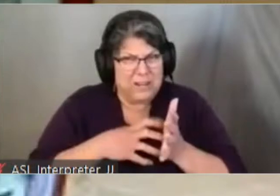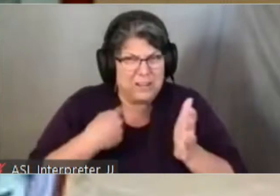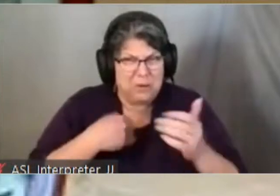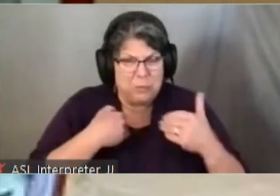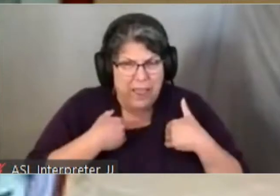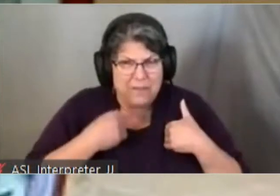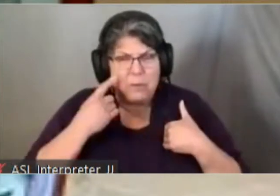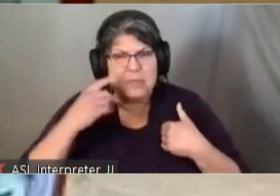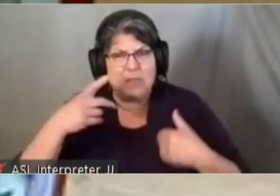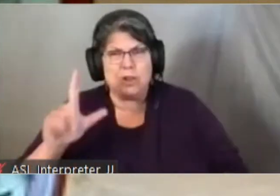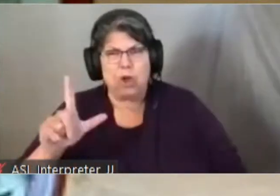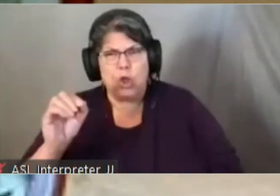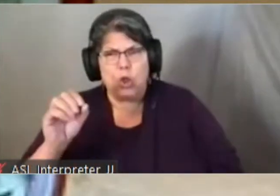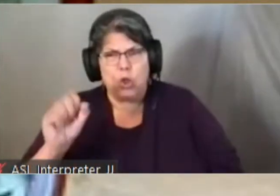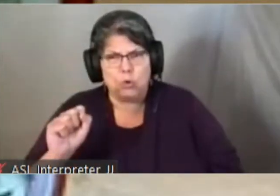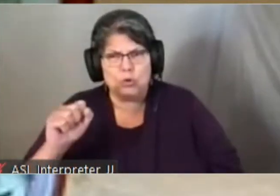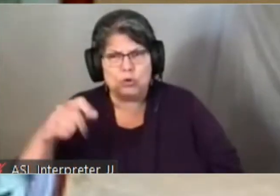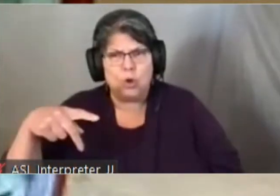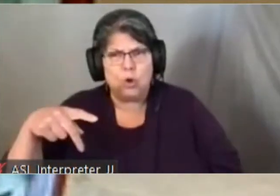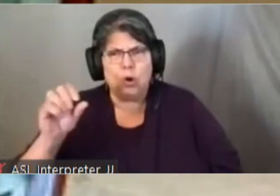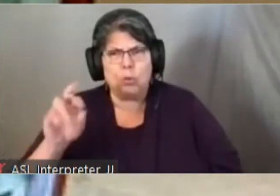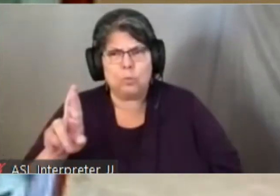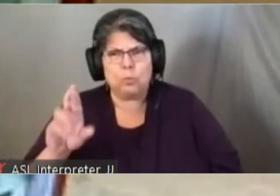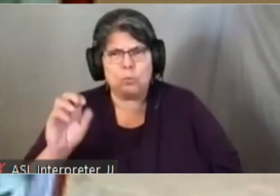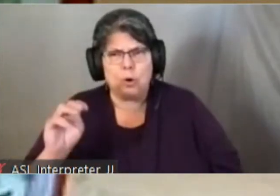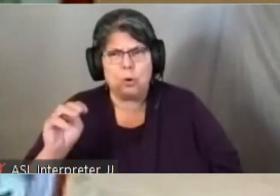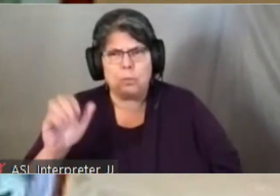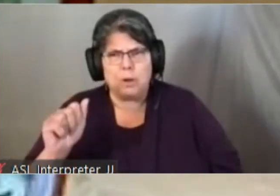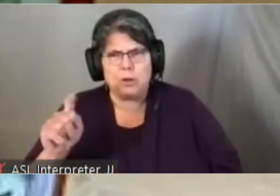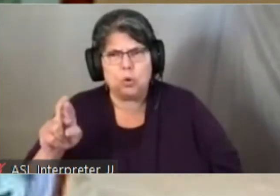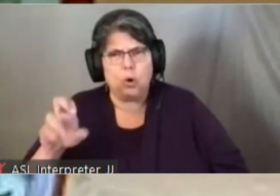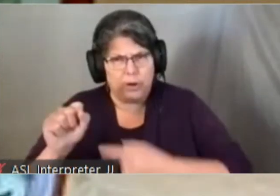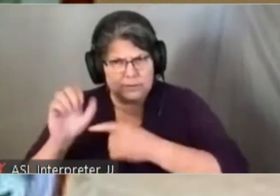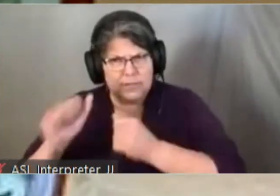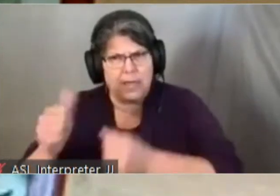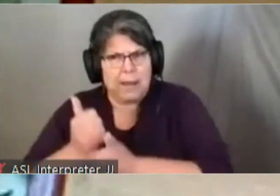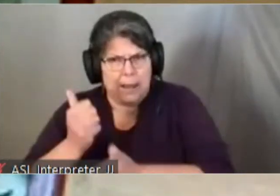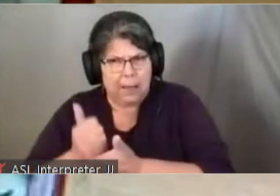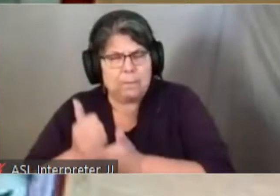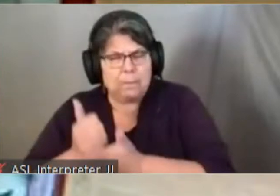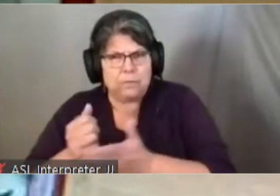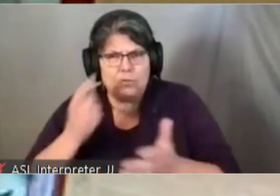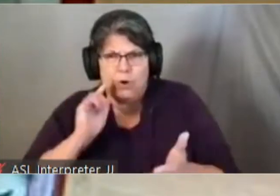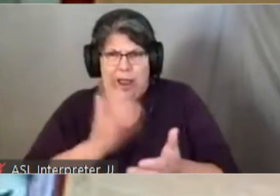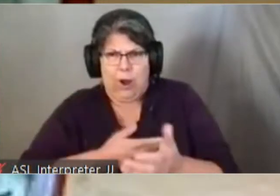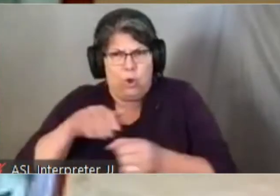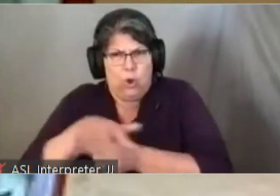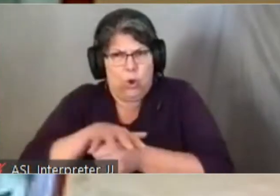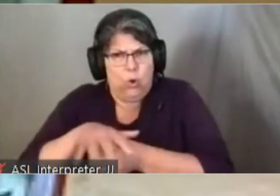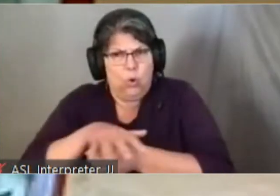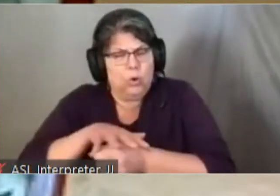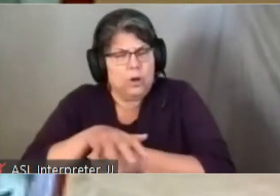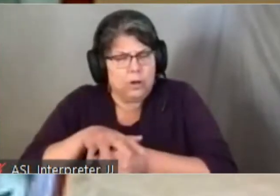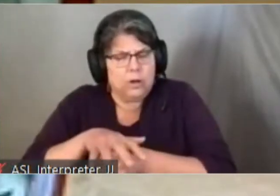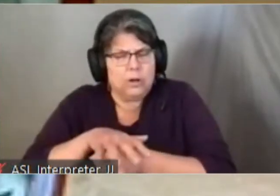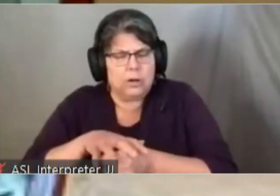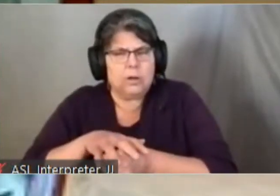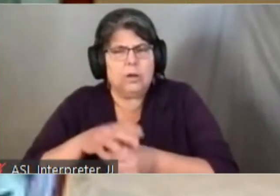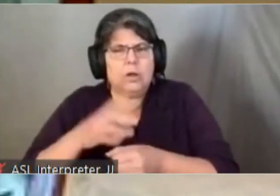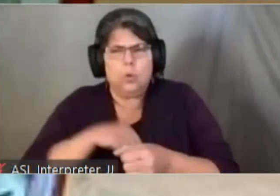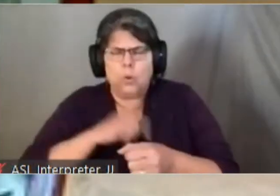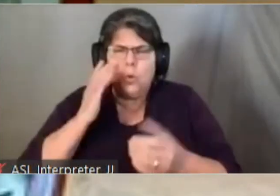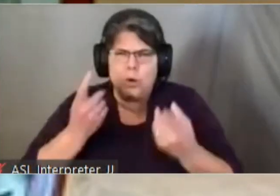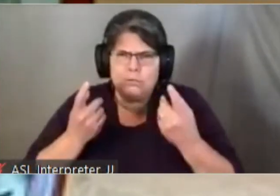is exactly in this area. We think that at the local level, we will continue, and even more so, attempt